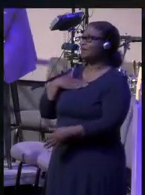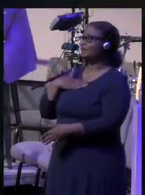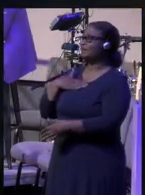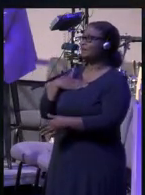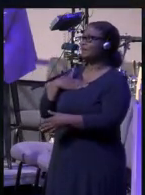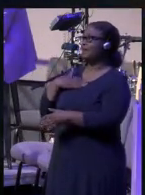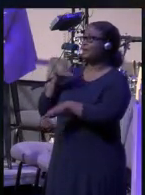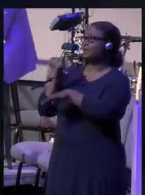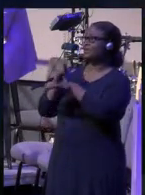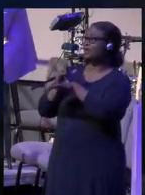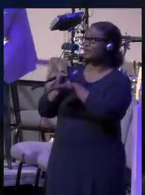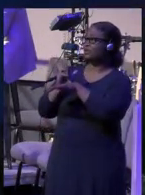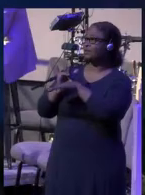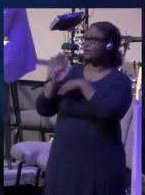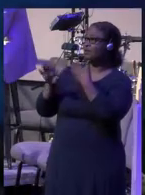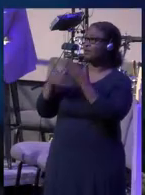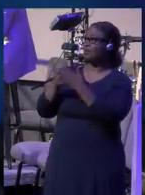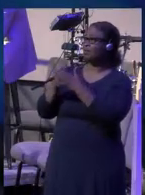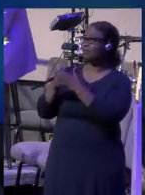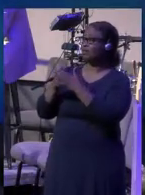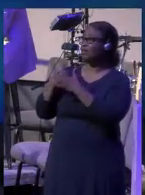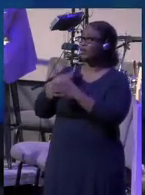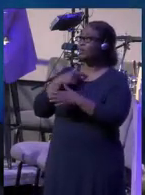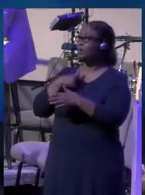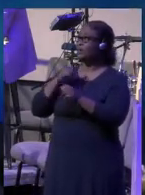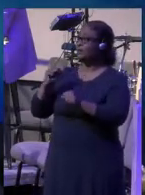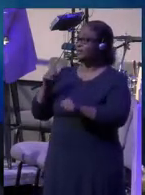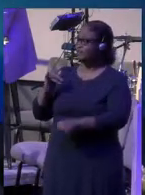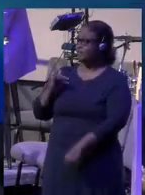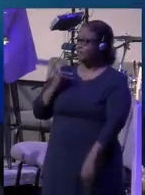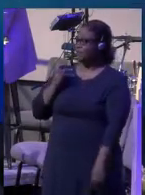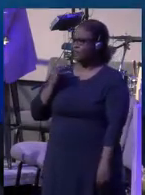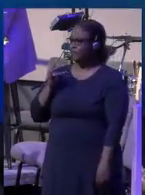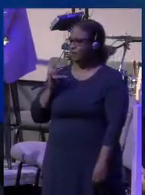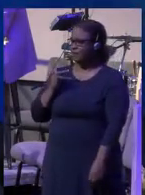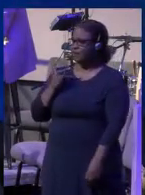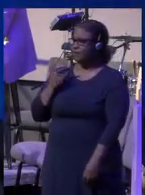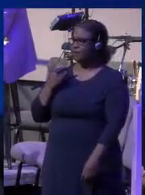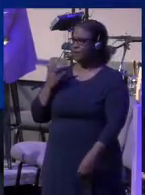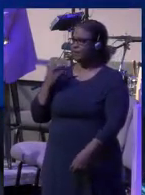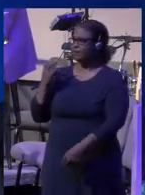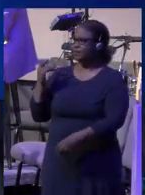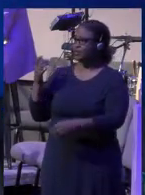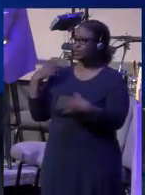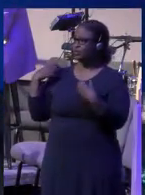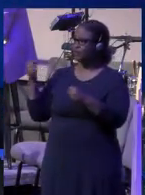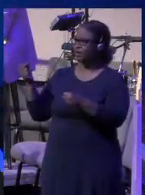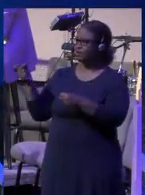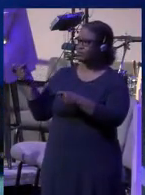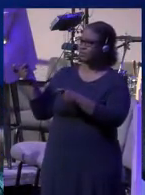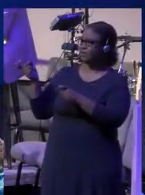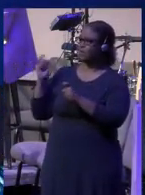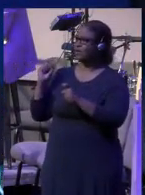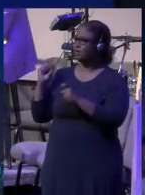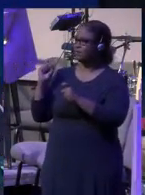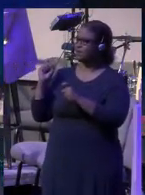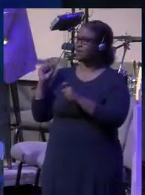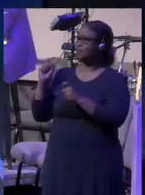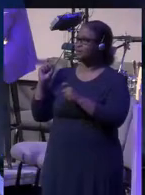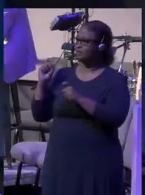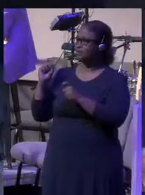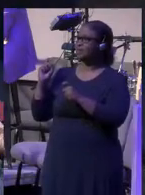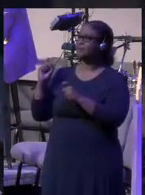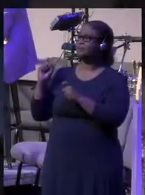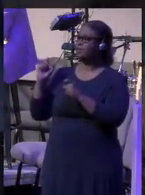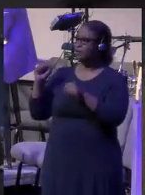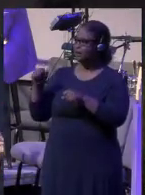embrace each and every one of us today. That we might feel, God, that gentle strength that comes from friendship with you, Lord